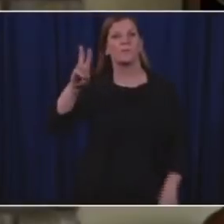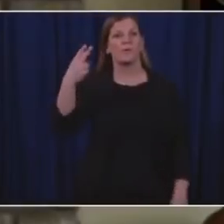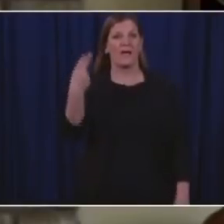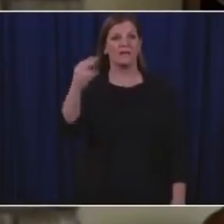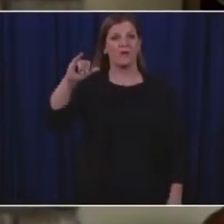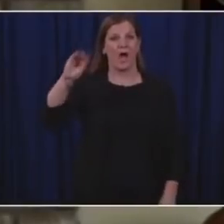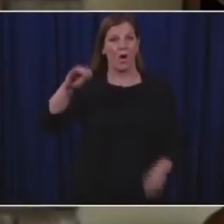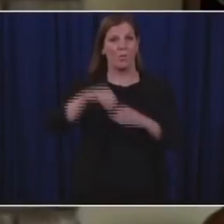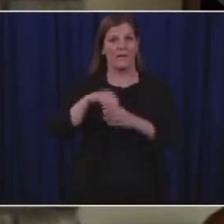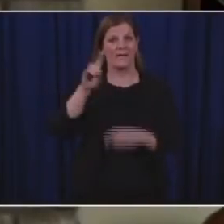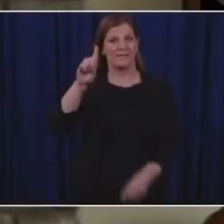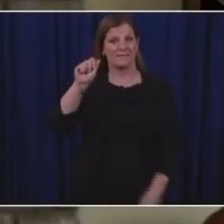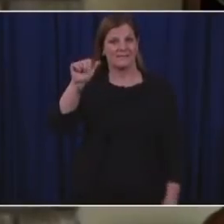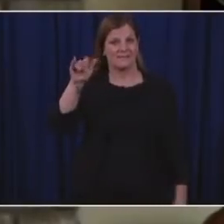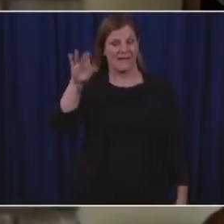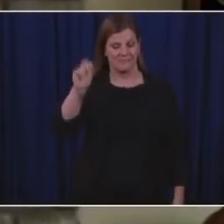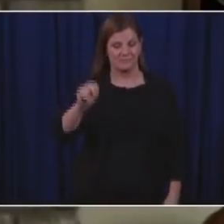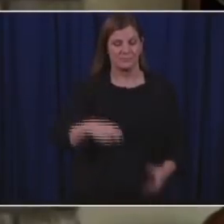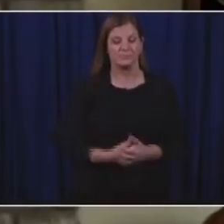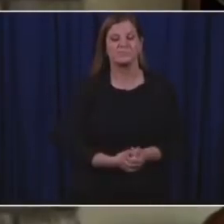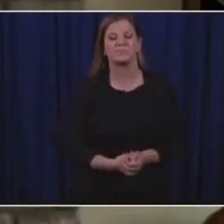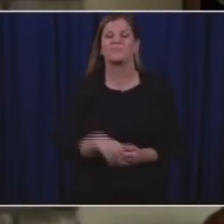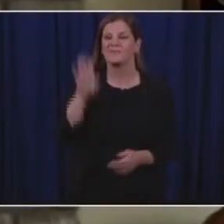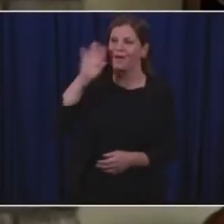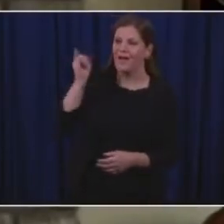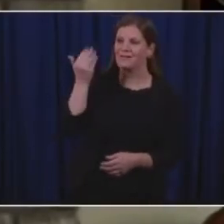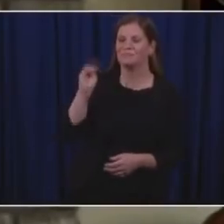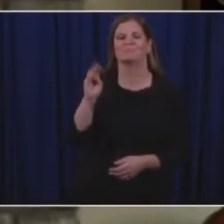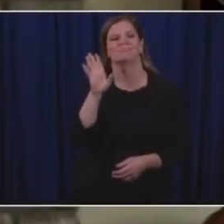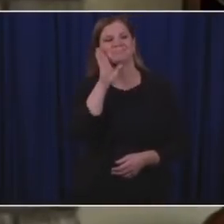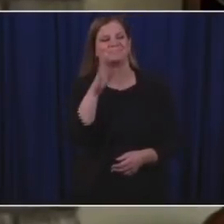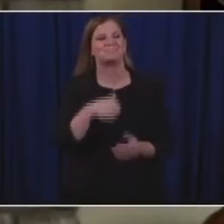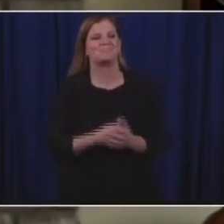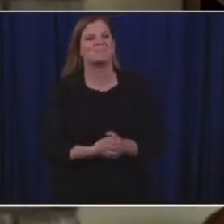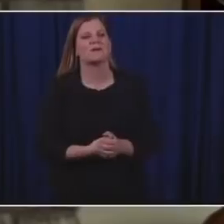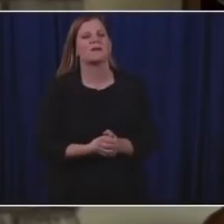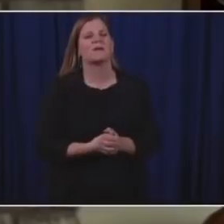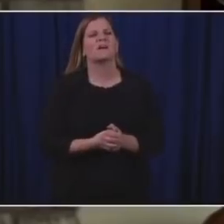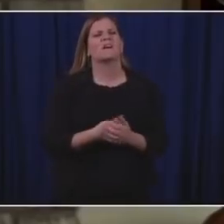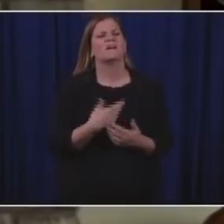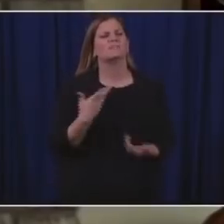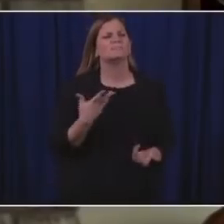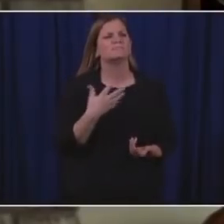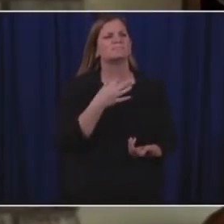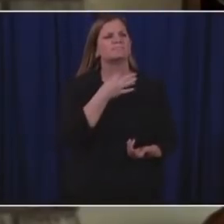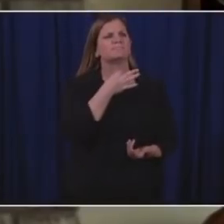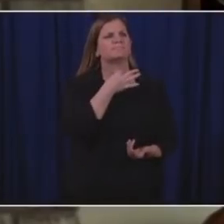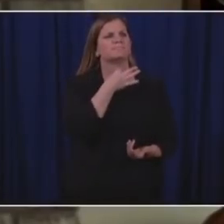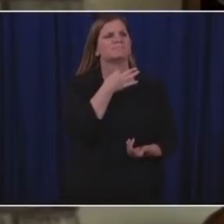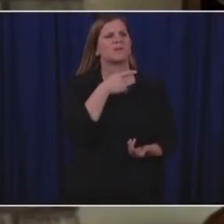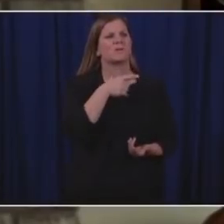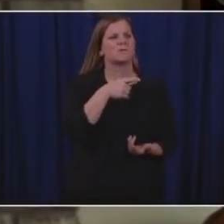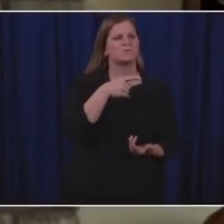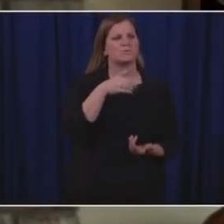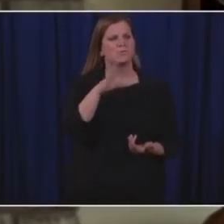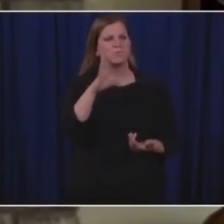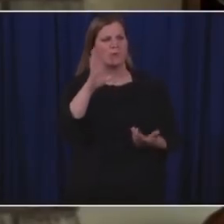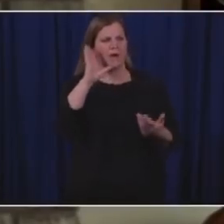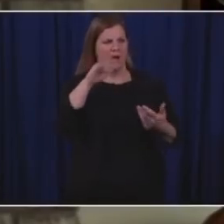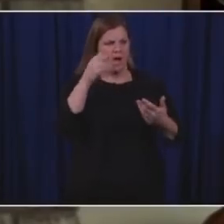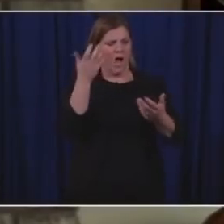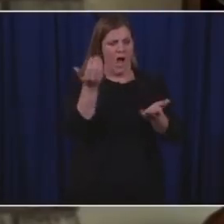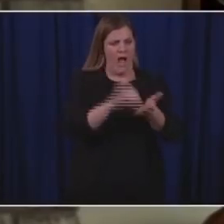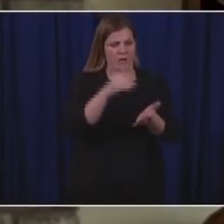Governor, thank you. I wanted to see if you have details yet on how people are going to be prioritized within those